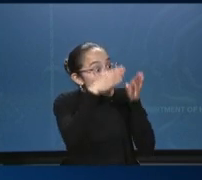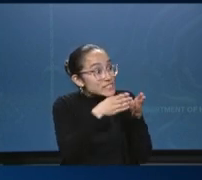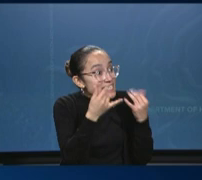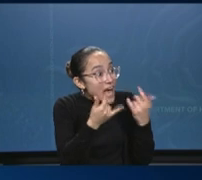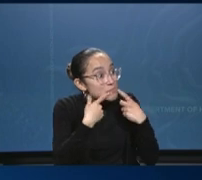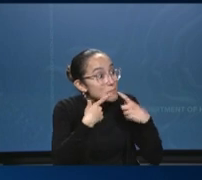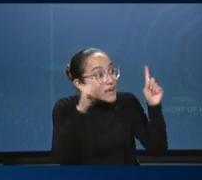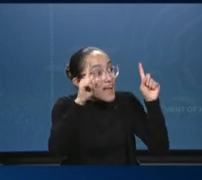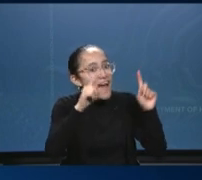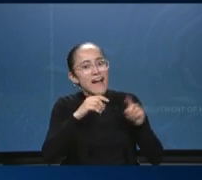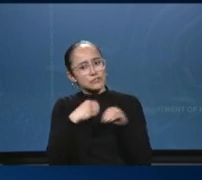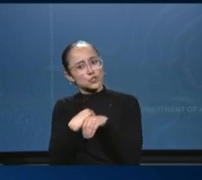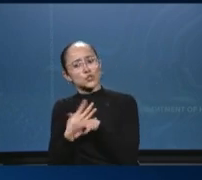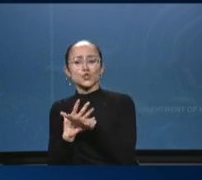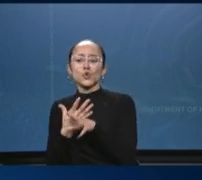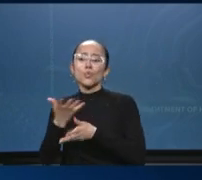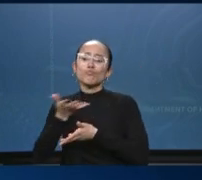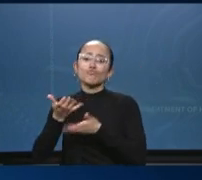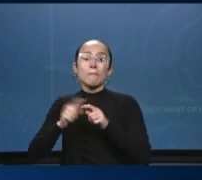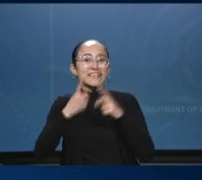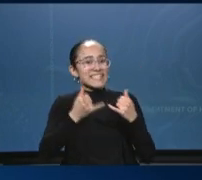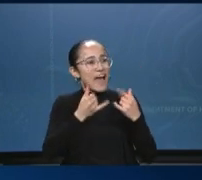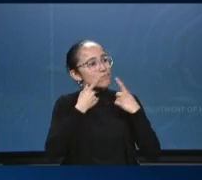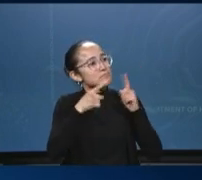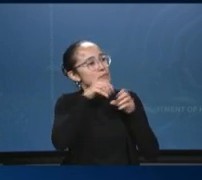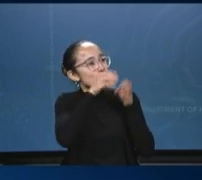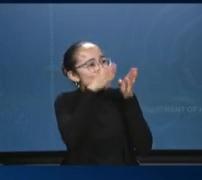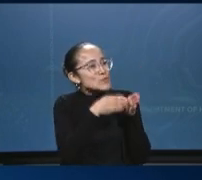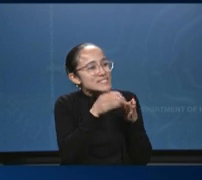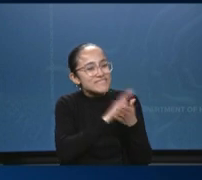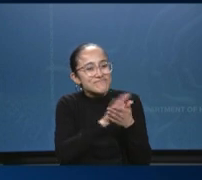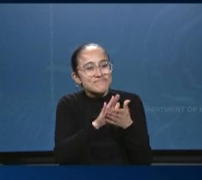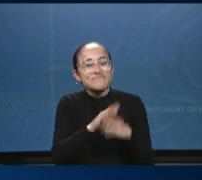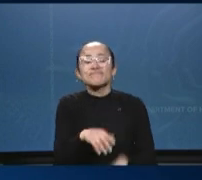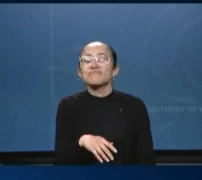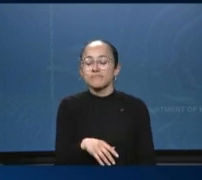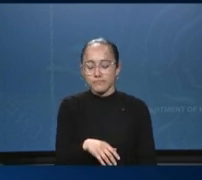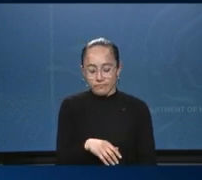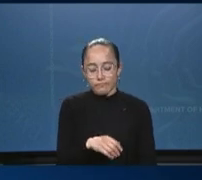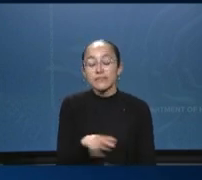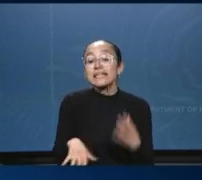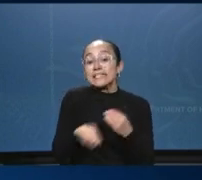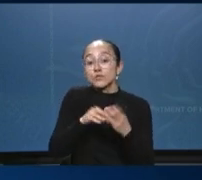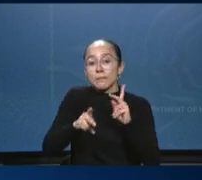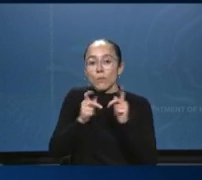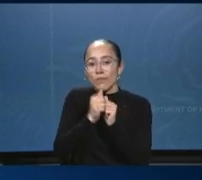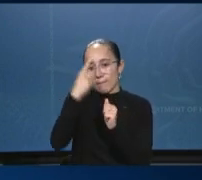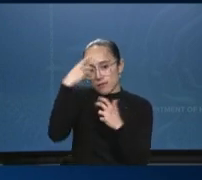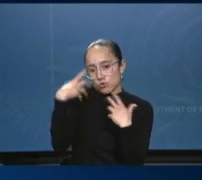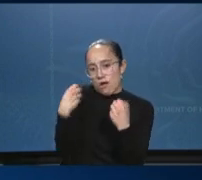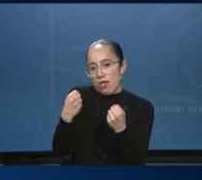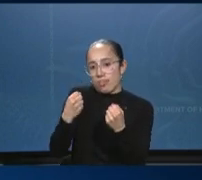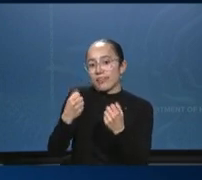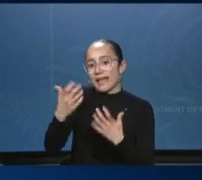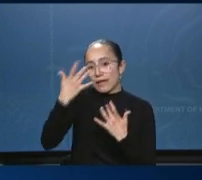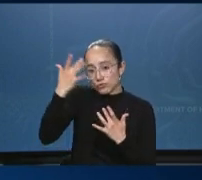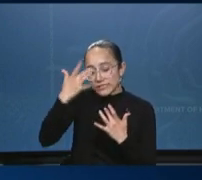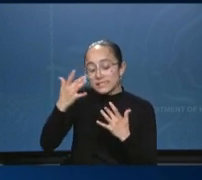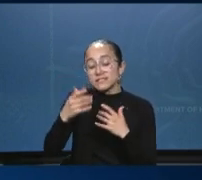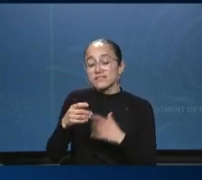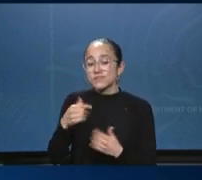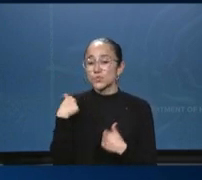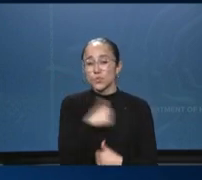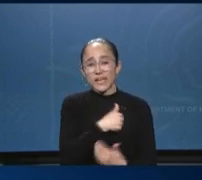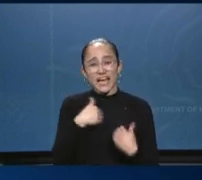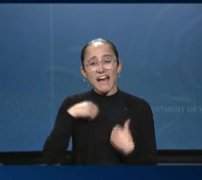here in the Great Hall. In addition to the 53 million people with a mental illness in this country, we also have 40 million or so